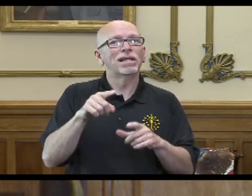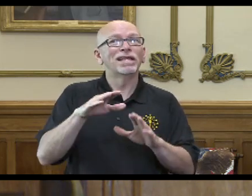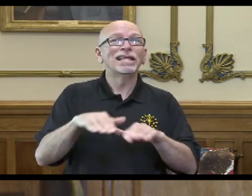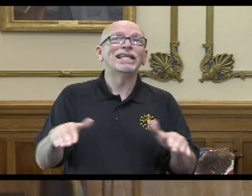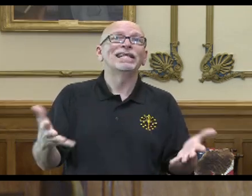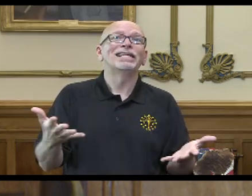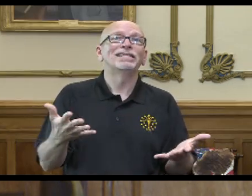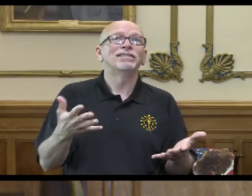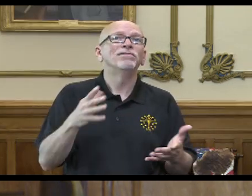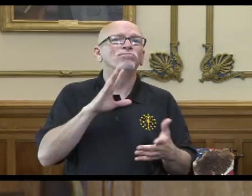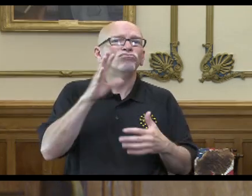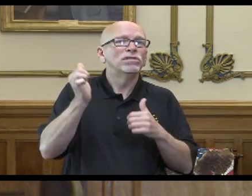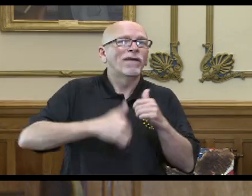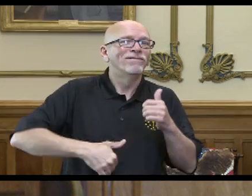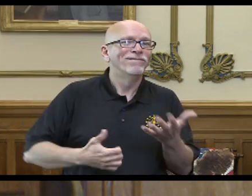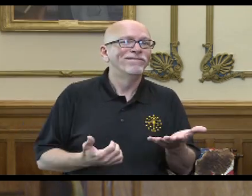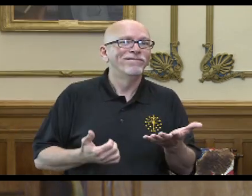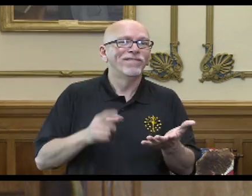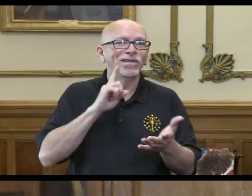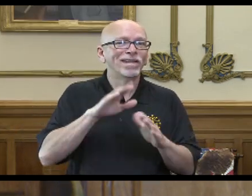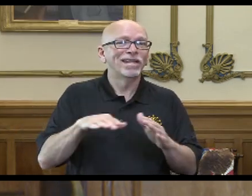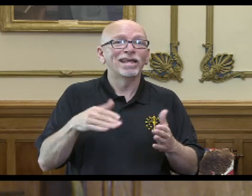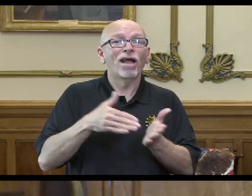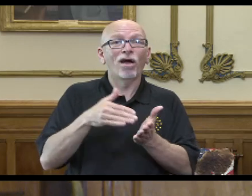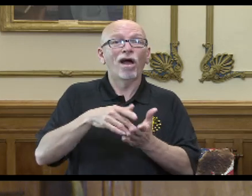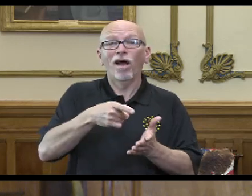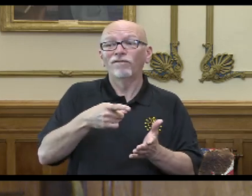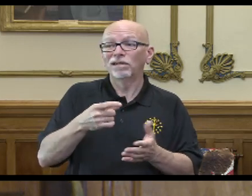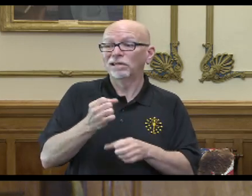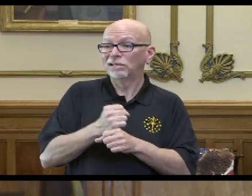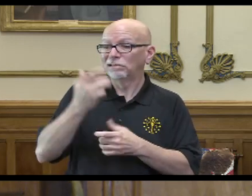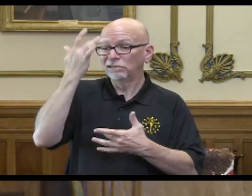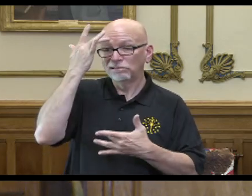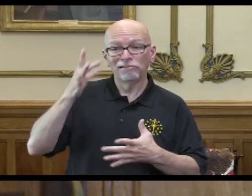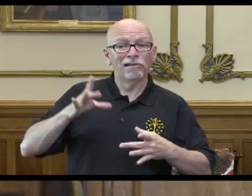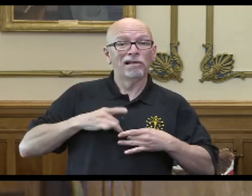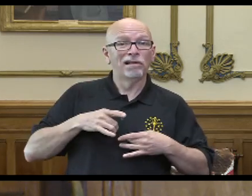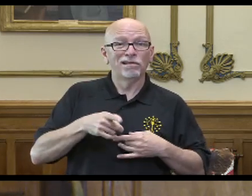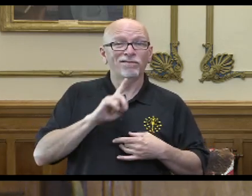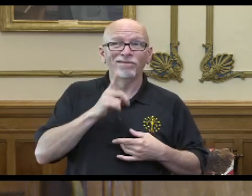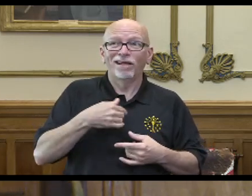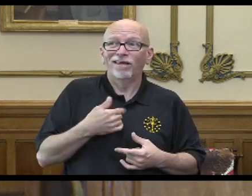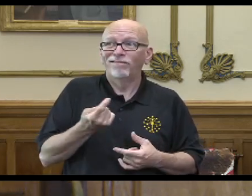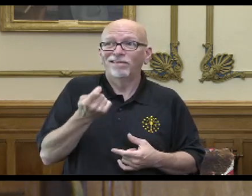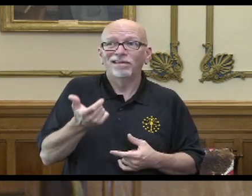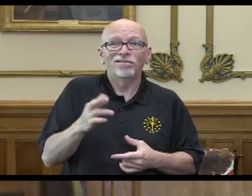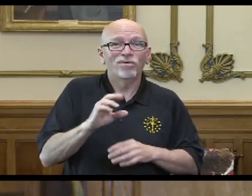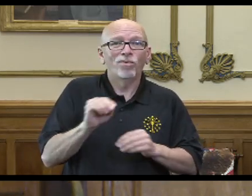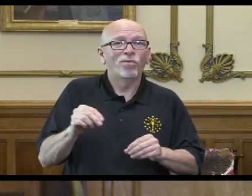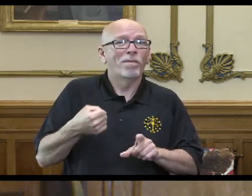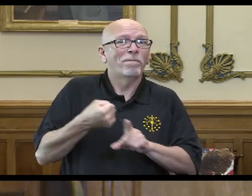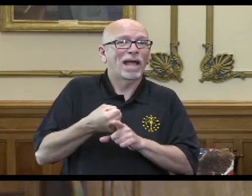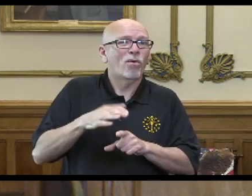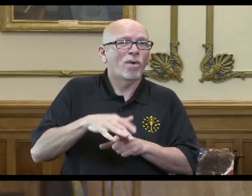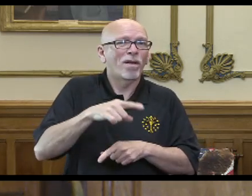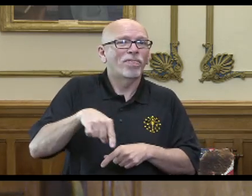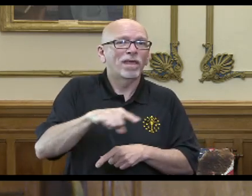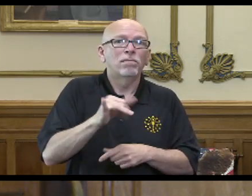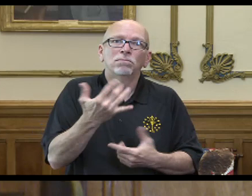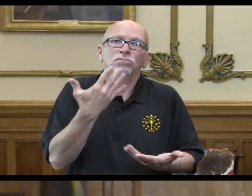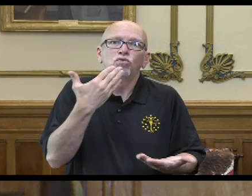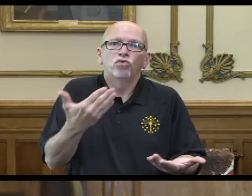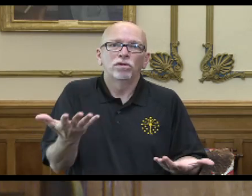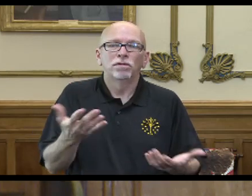fortunately, are pretty resilient. And oftentimes, even when they get this virus, they have minimal to no effect from that. So that's a good